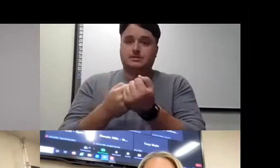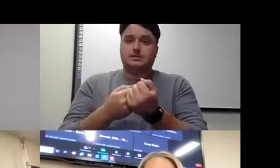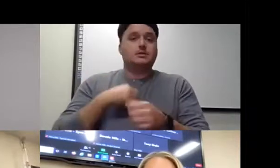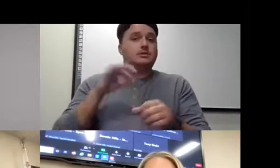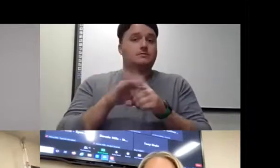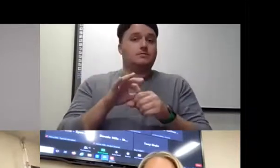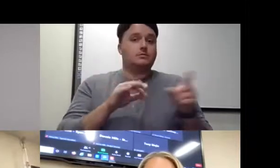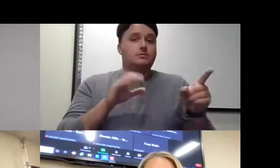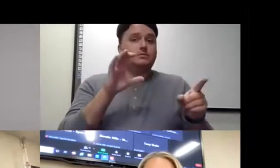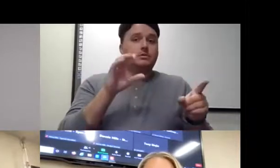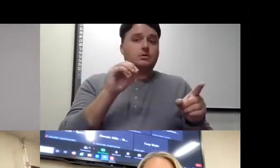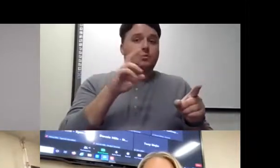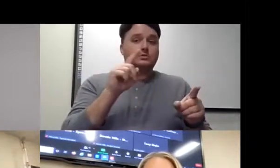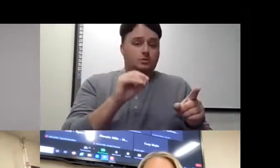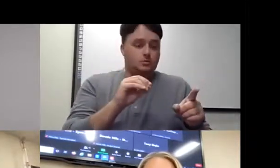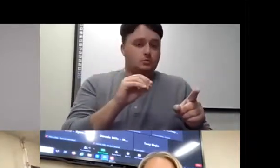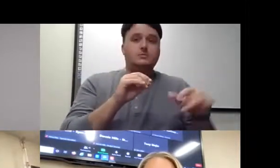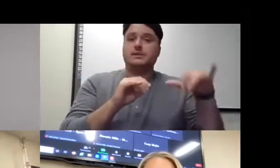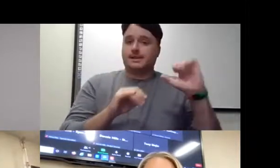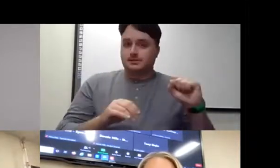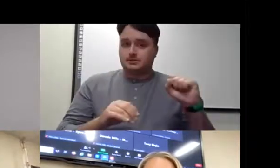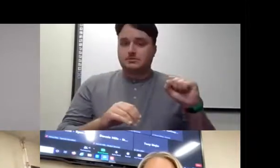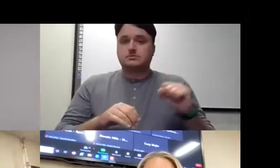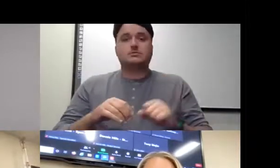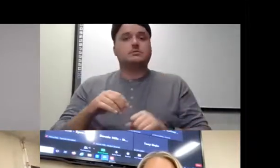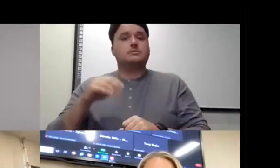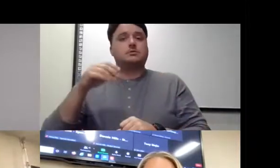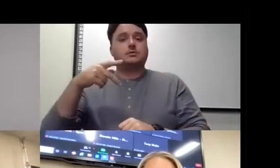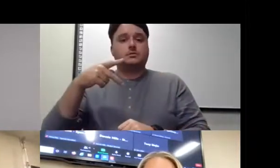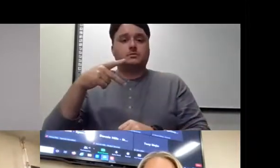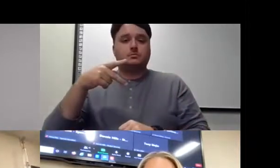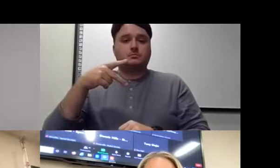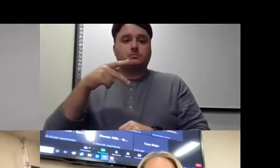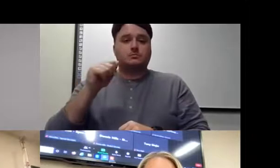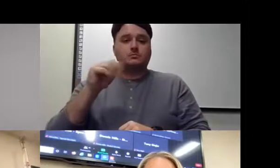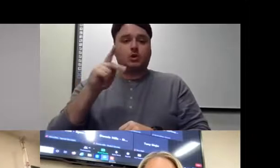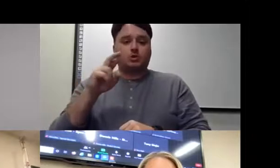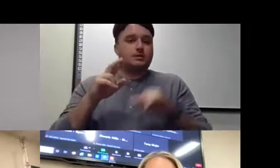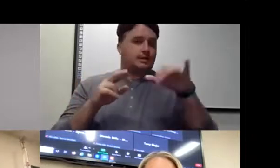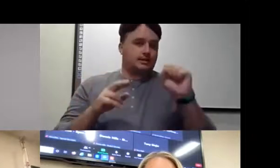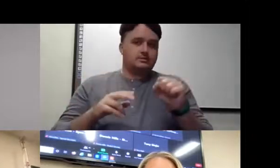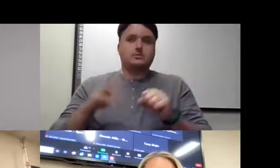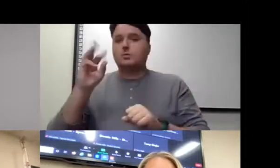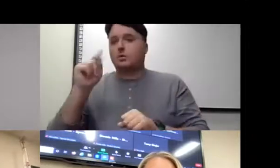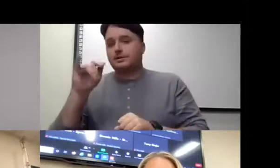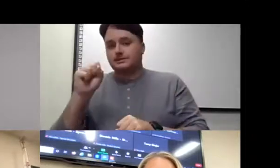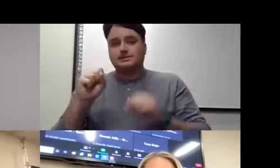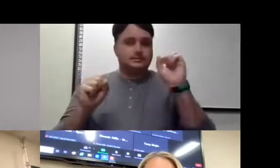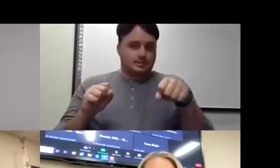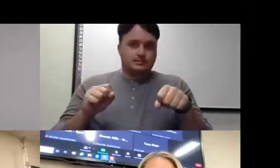Corzo. Yes. Trustee Proctor. Yes. Trustee Watkins. Yes. Trustee